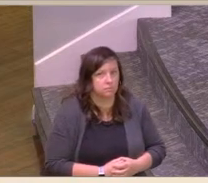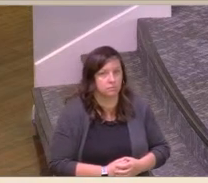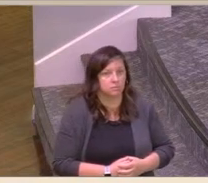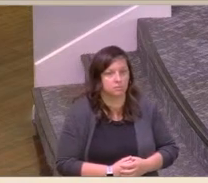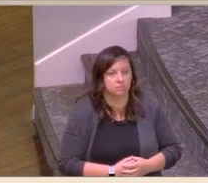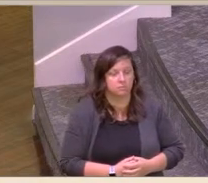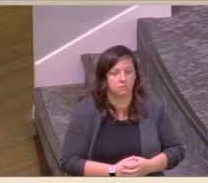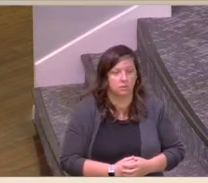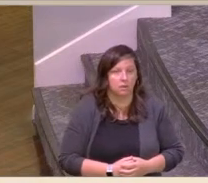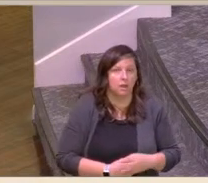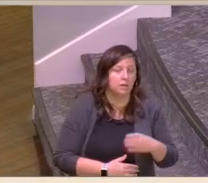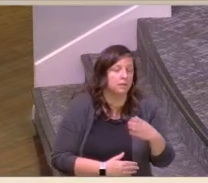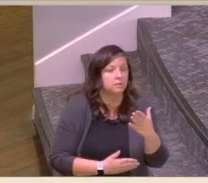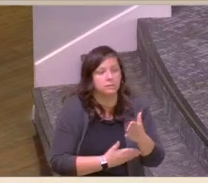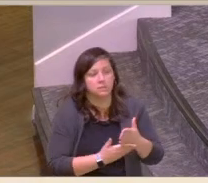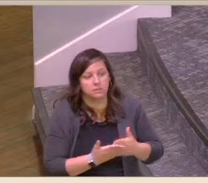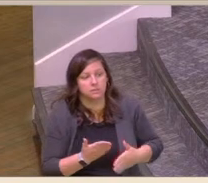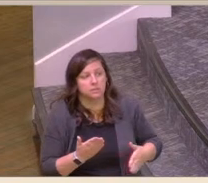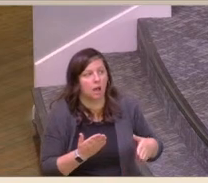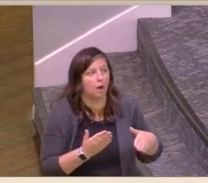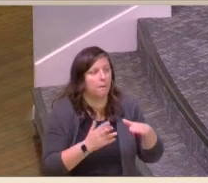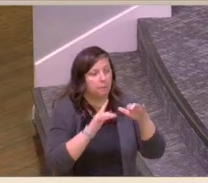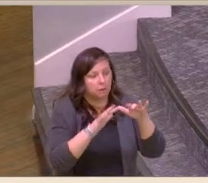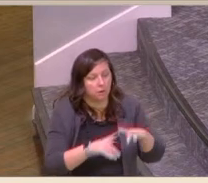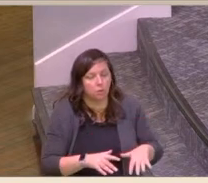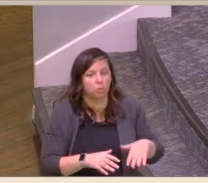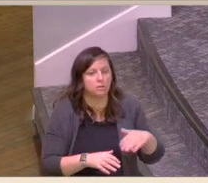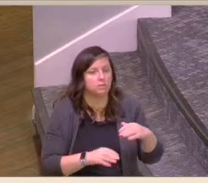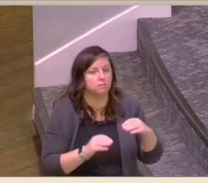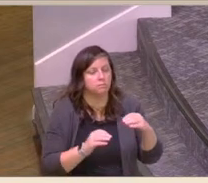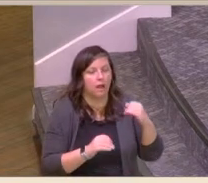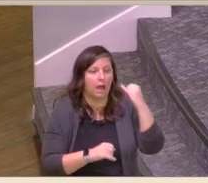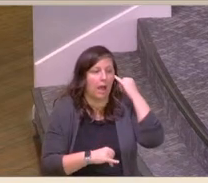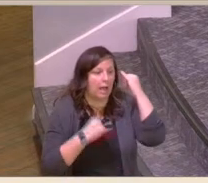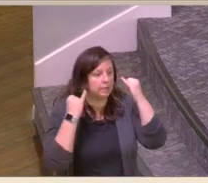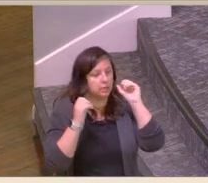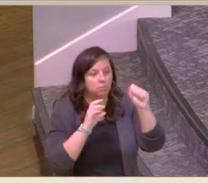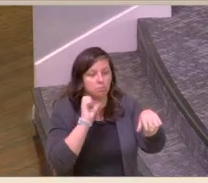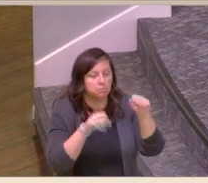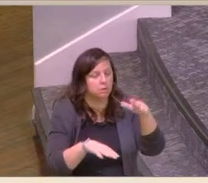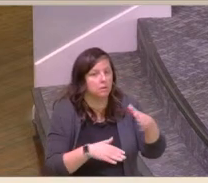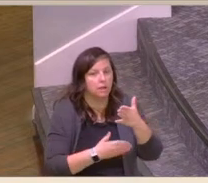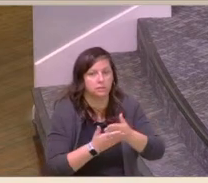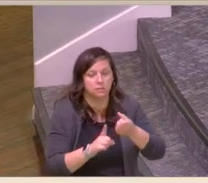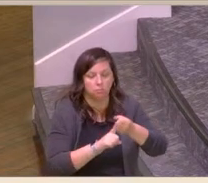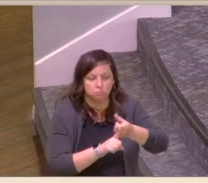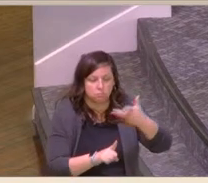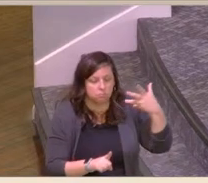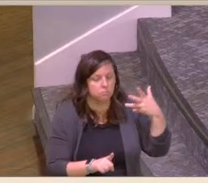And some of them were ideas, and some of them were just further elaboration on the values.